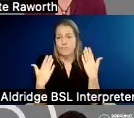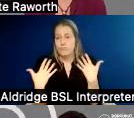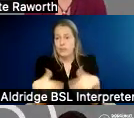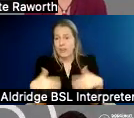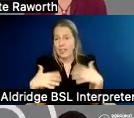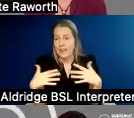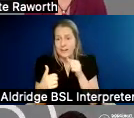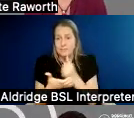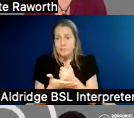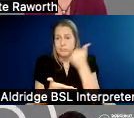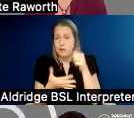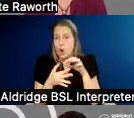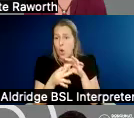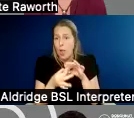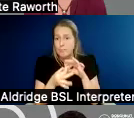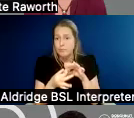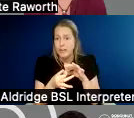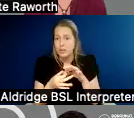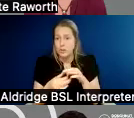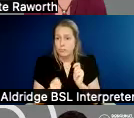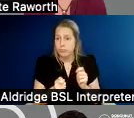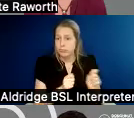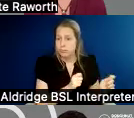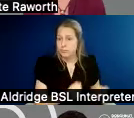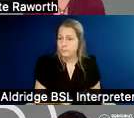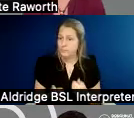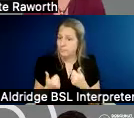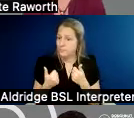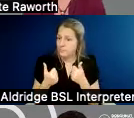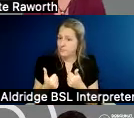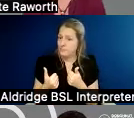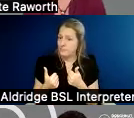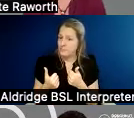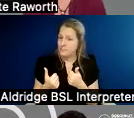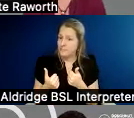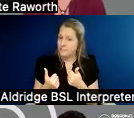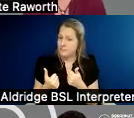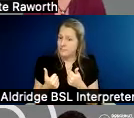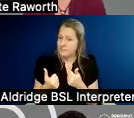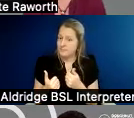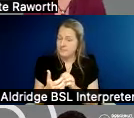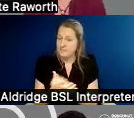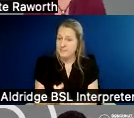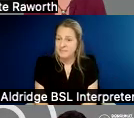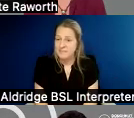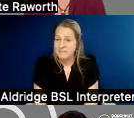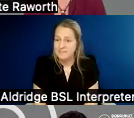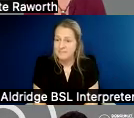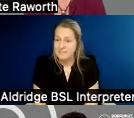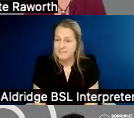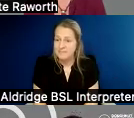together. So yeah, big drum roll. Here is Doughnut 3.0. Andrew, I'm going to hand over to you at this point to talk us through what we're looking at.